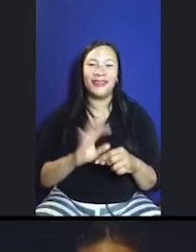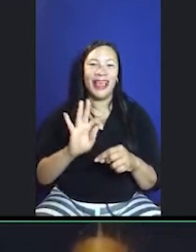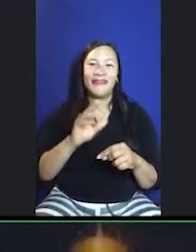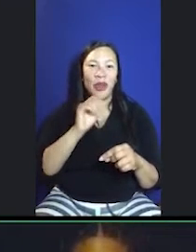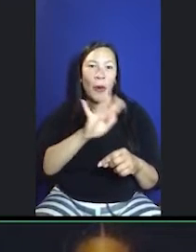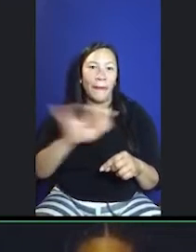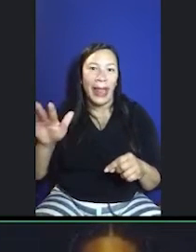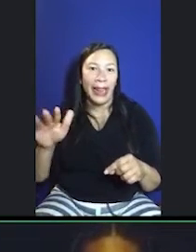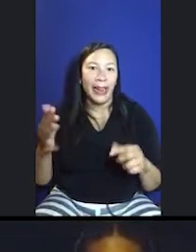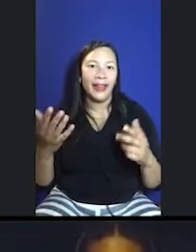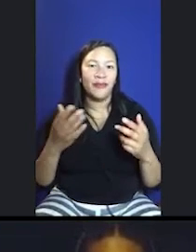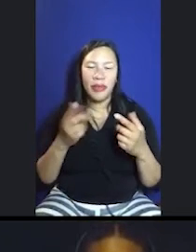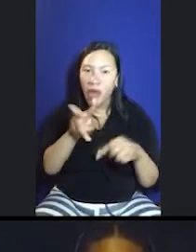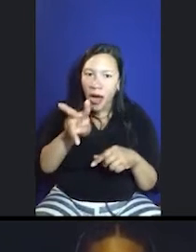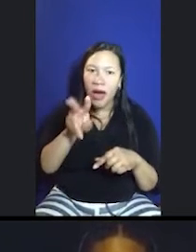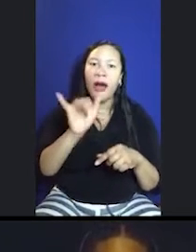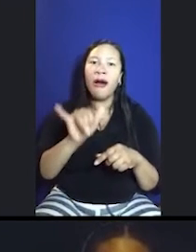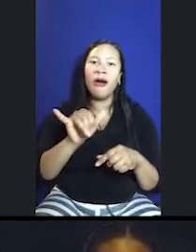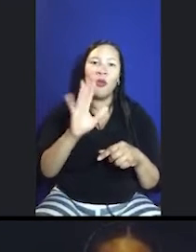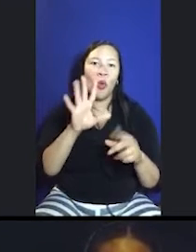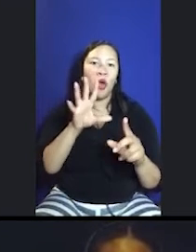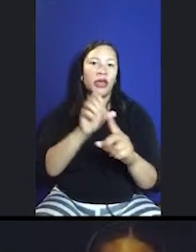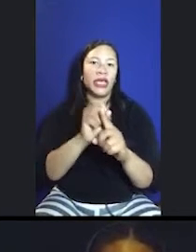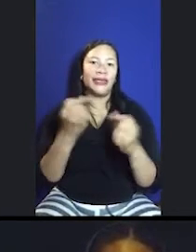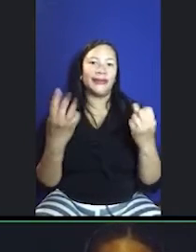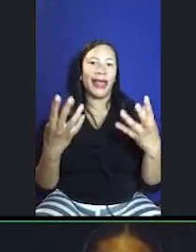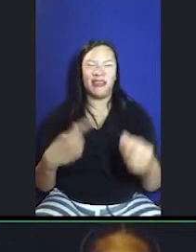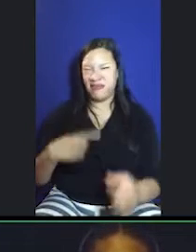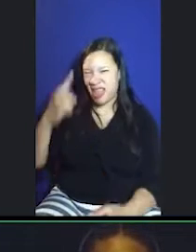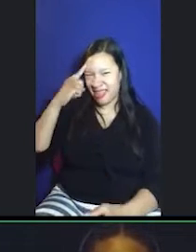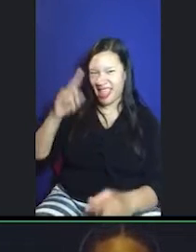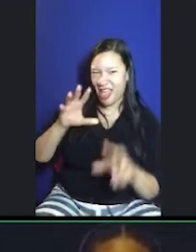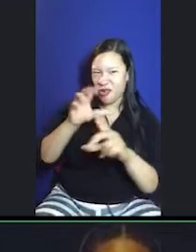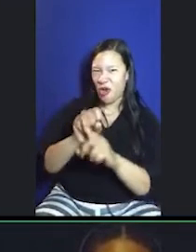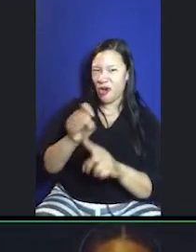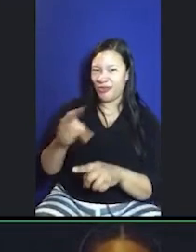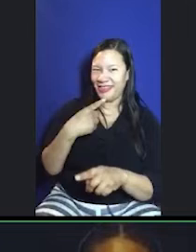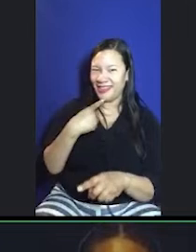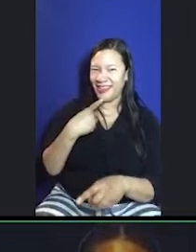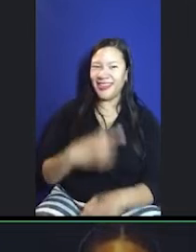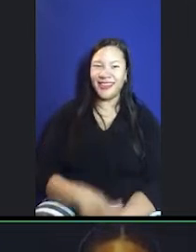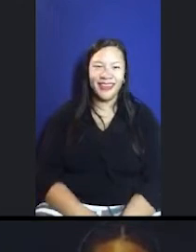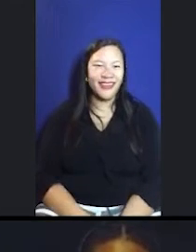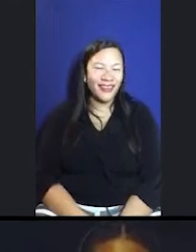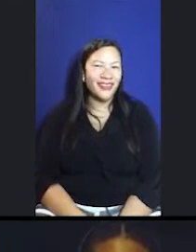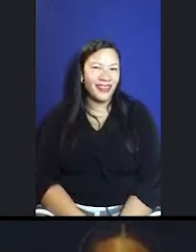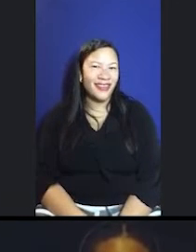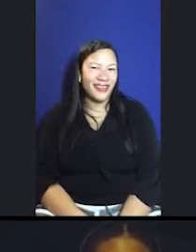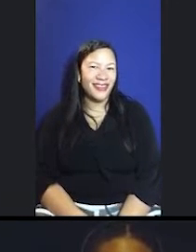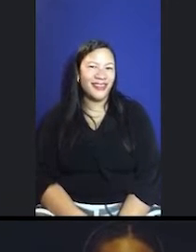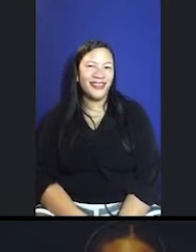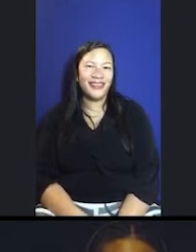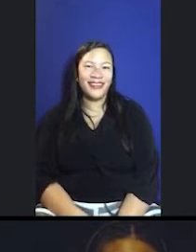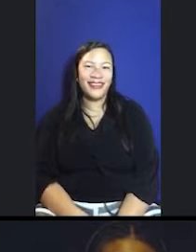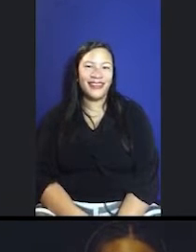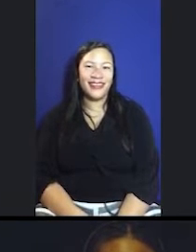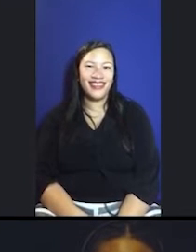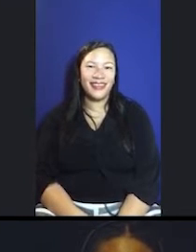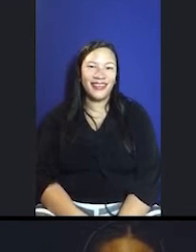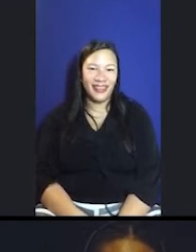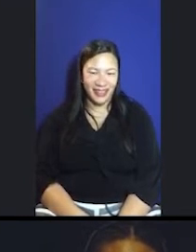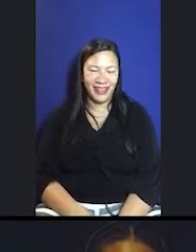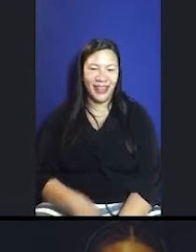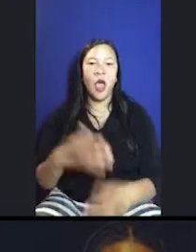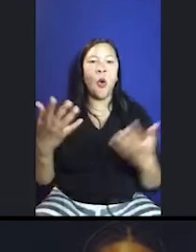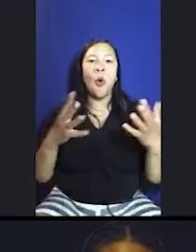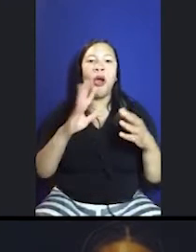it. I think I caught it. I'm You going to think you learn caught it. it? Yeah, like I was okay. This is what we was talking about